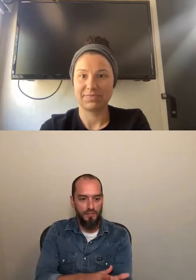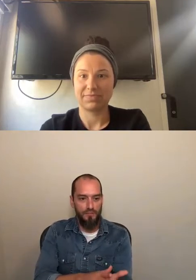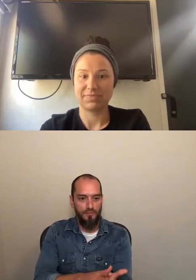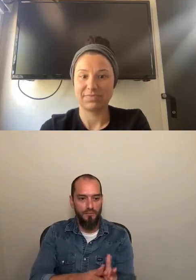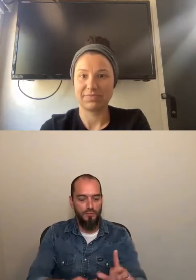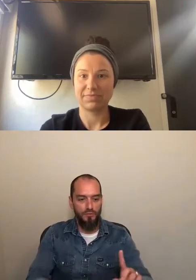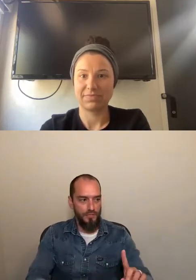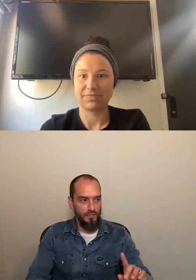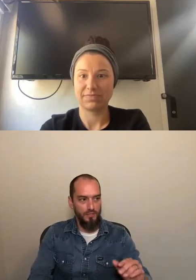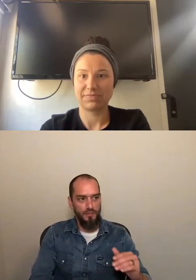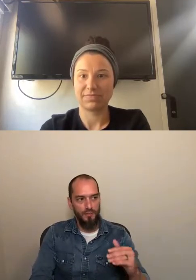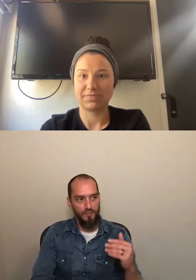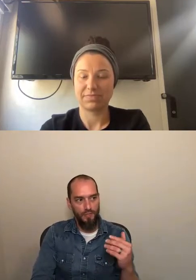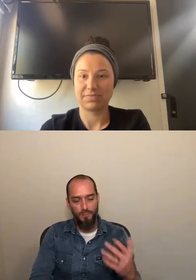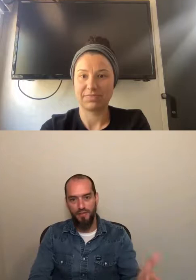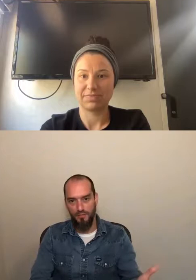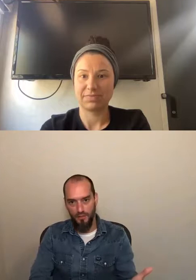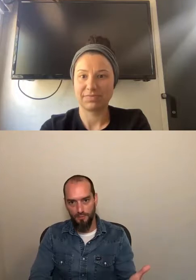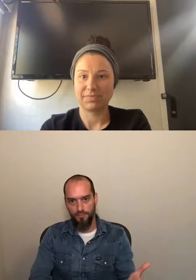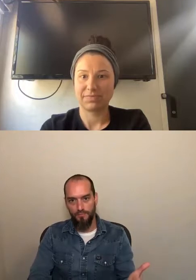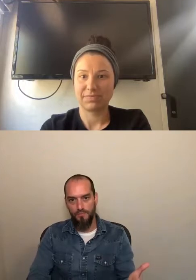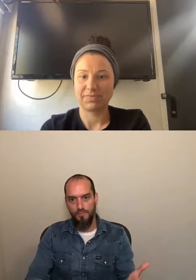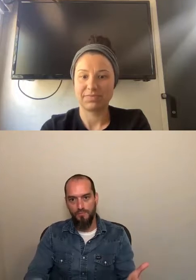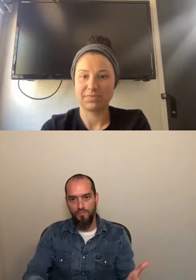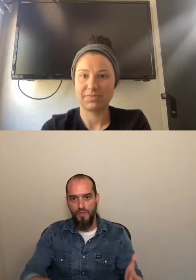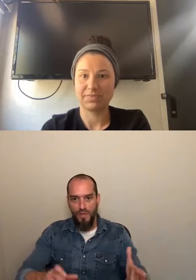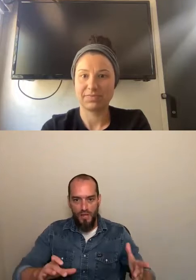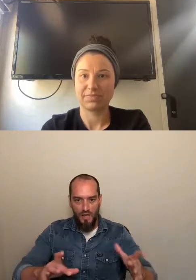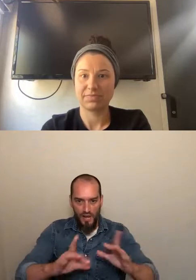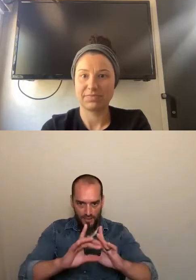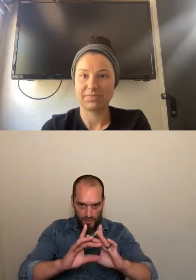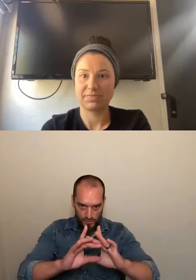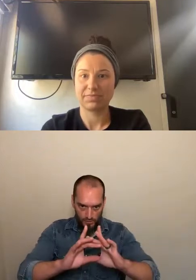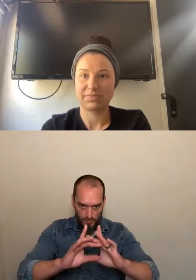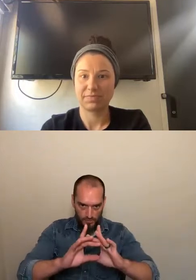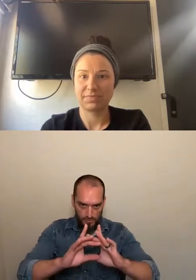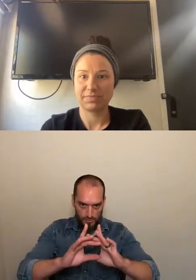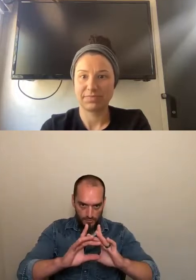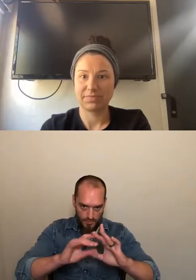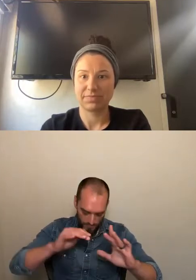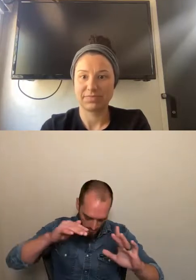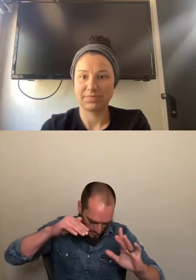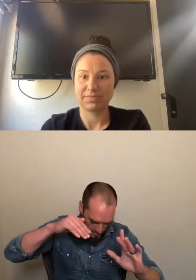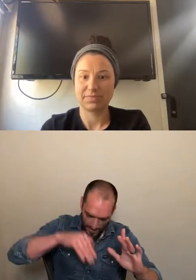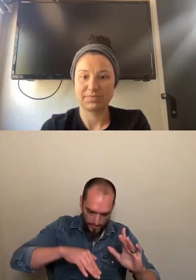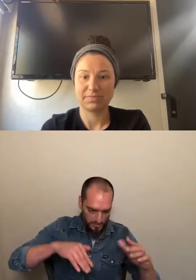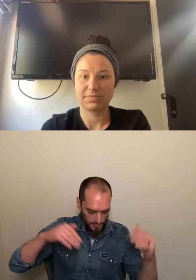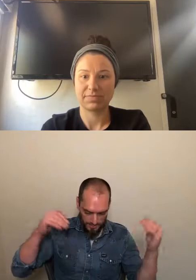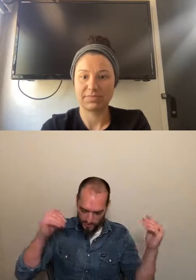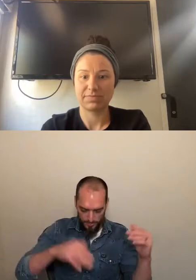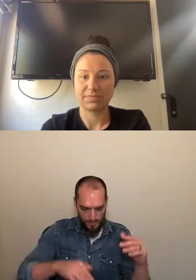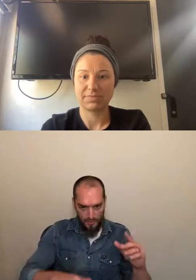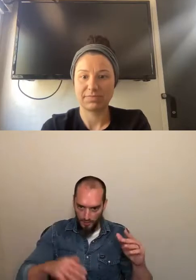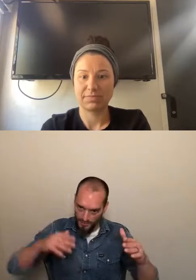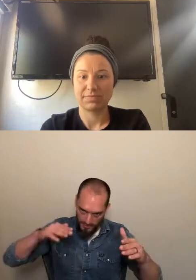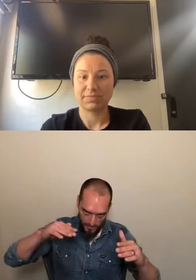me to the bathing tub and they'll get down there. Sometimes they